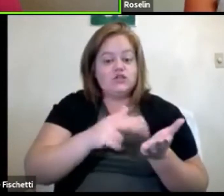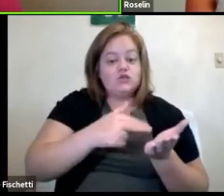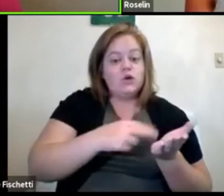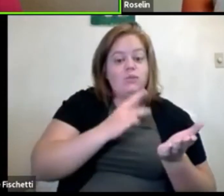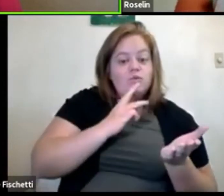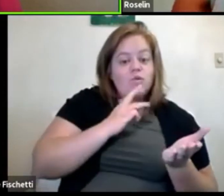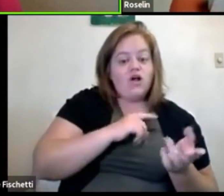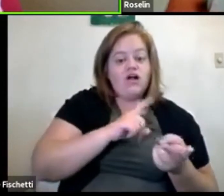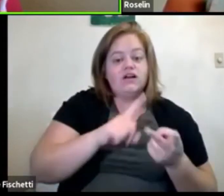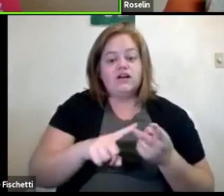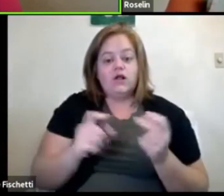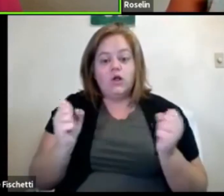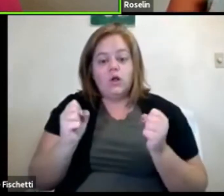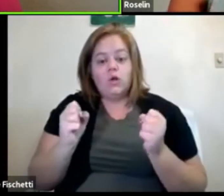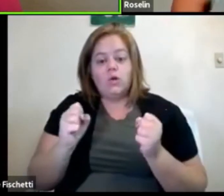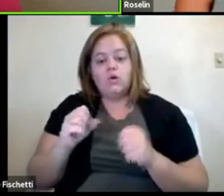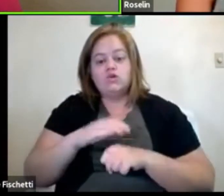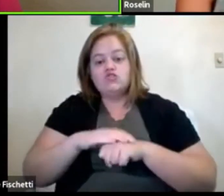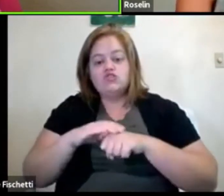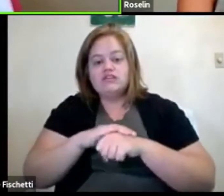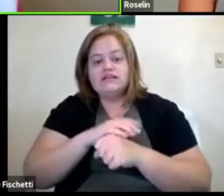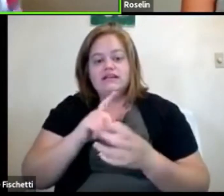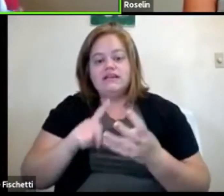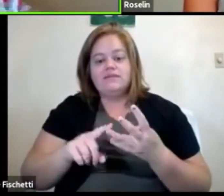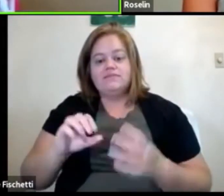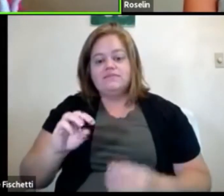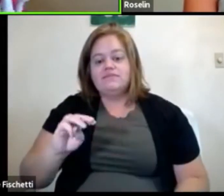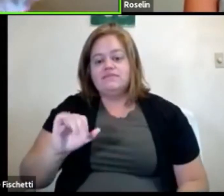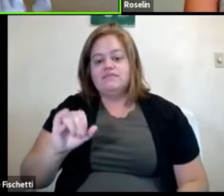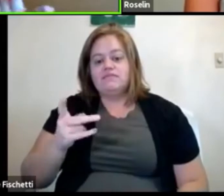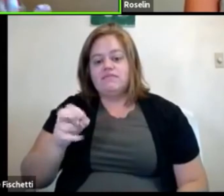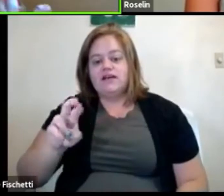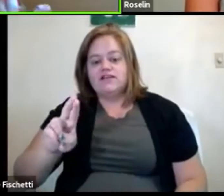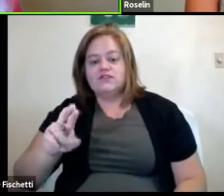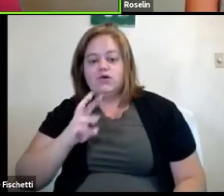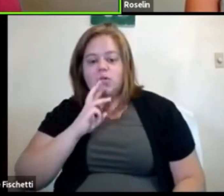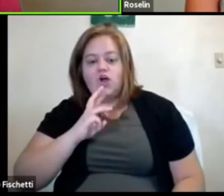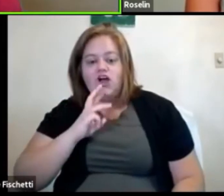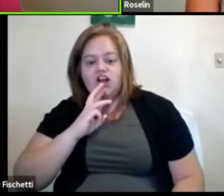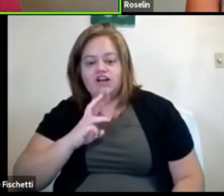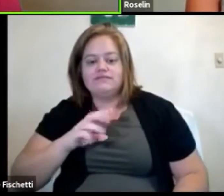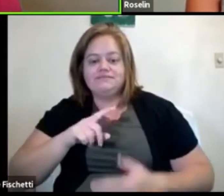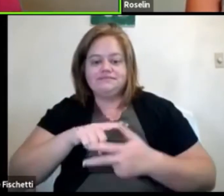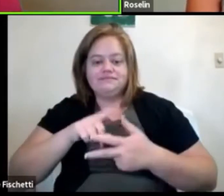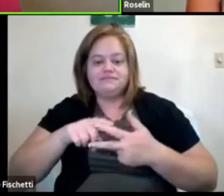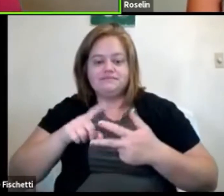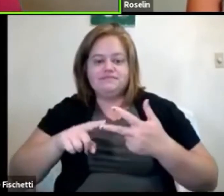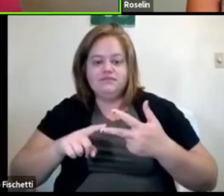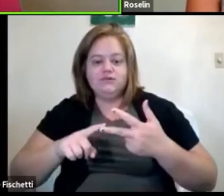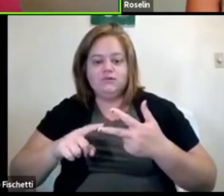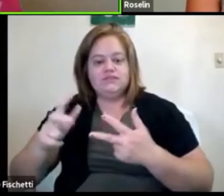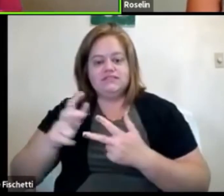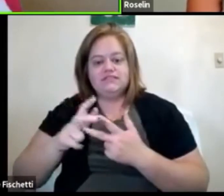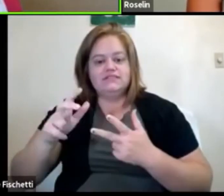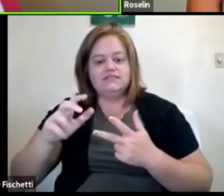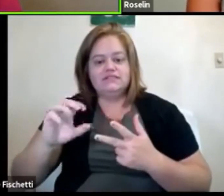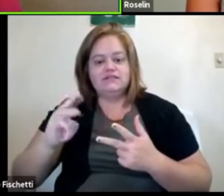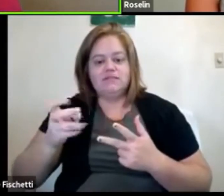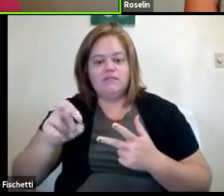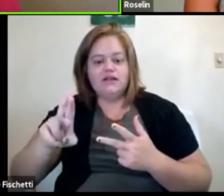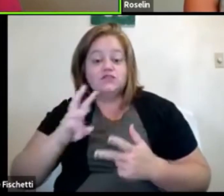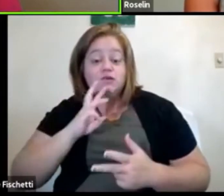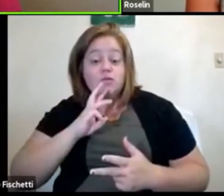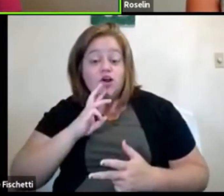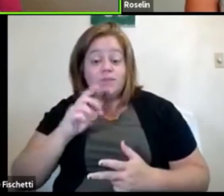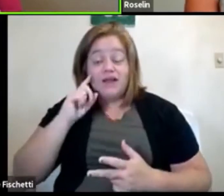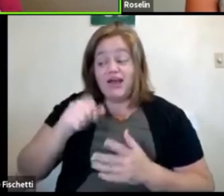cold cream or micellar water. And the micellar water ended up coming out on top. But what impressed me so much